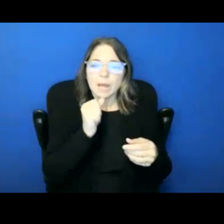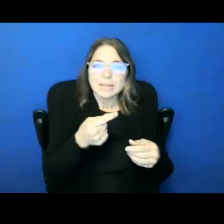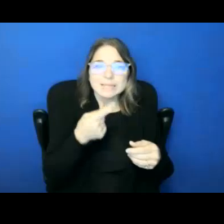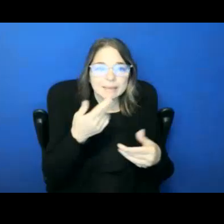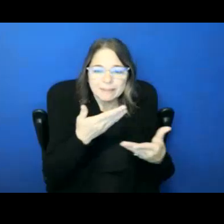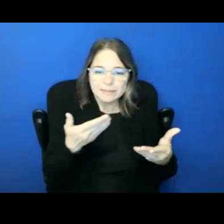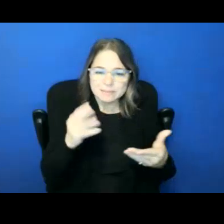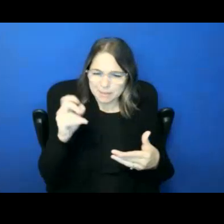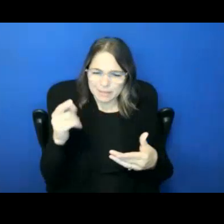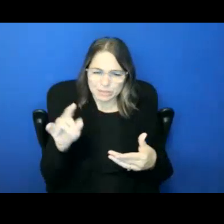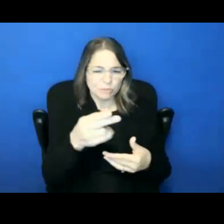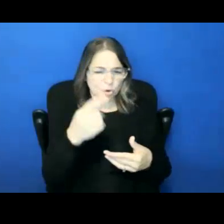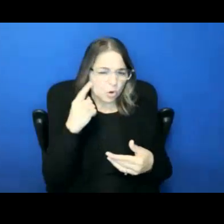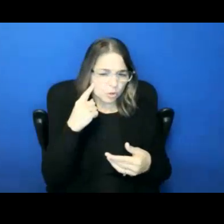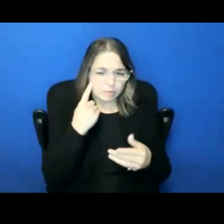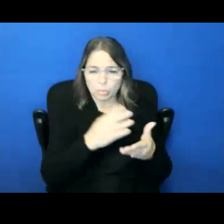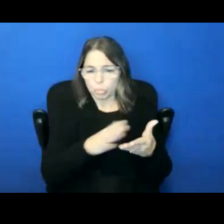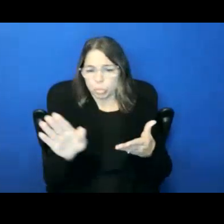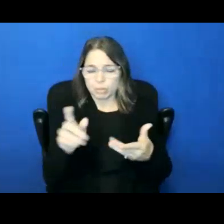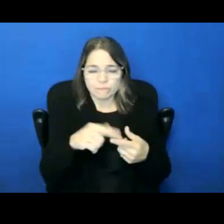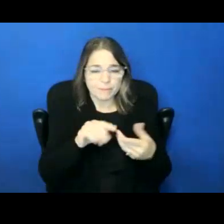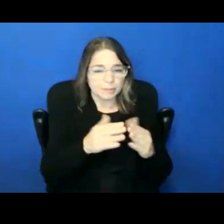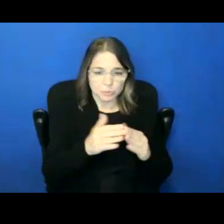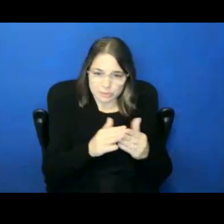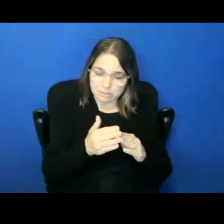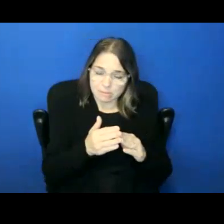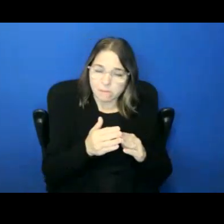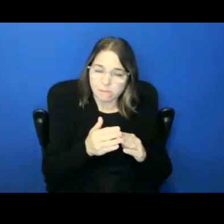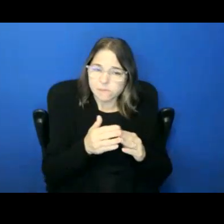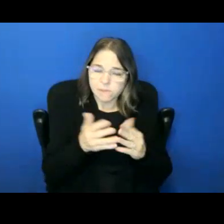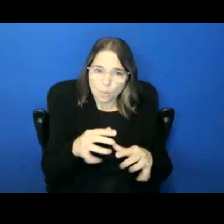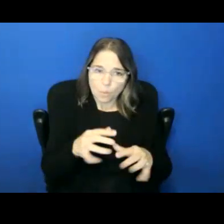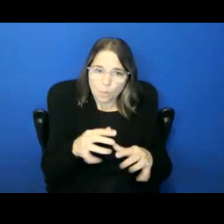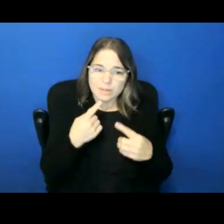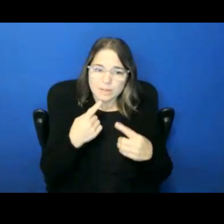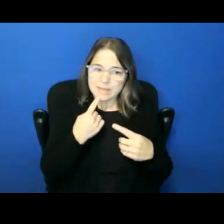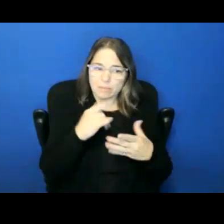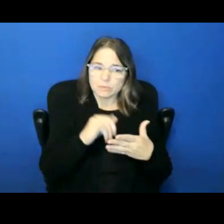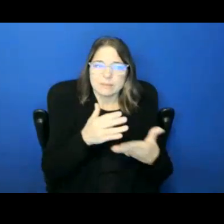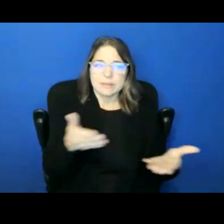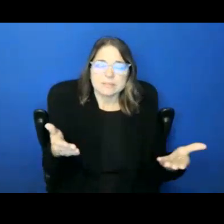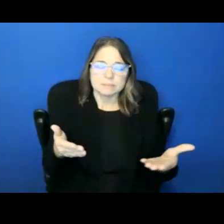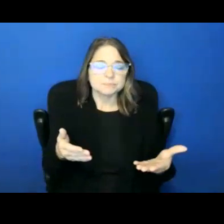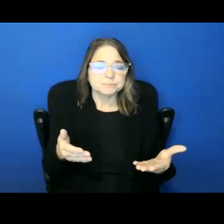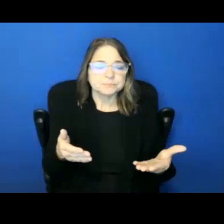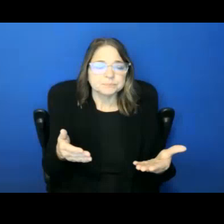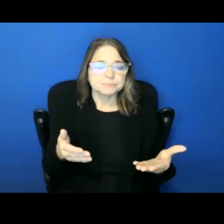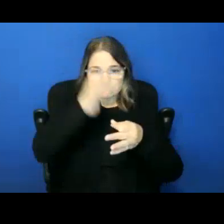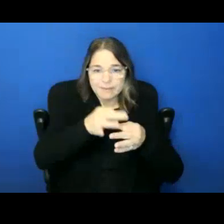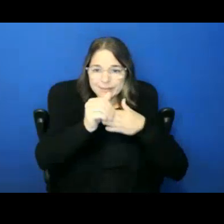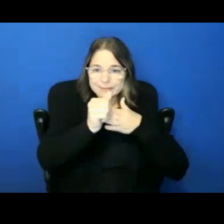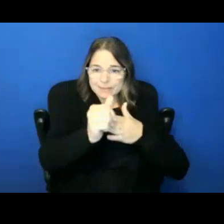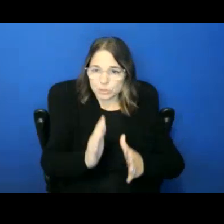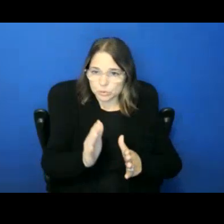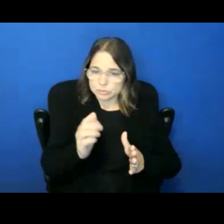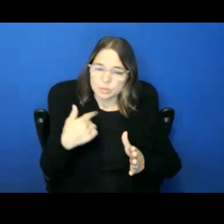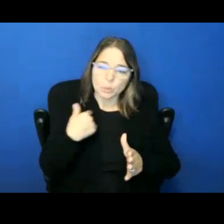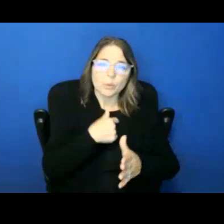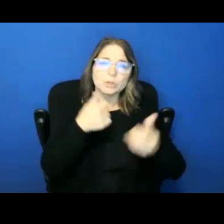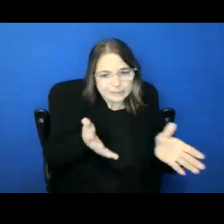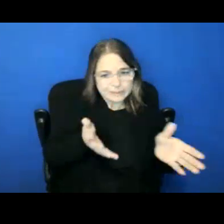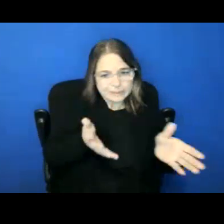you probably heard that turned you away from community. And so as a faith leaders, we're trying to